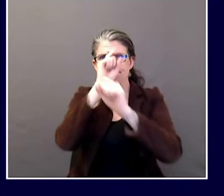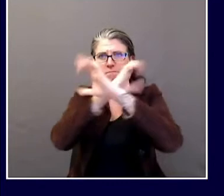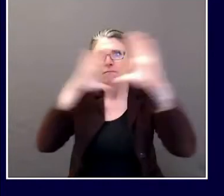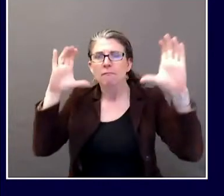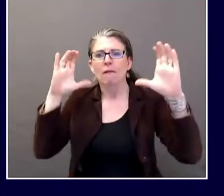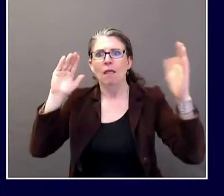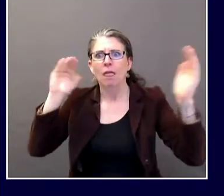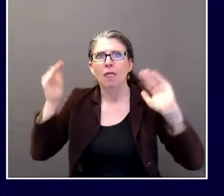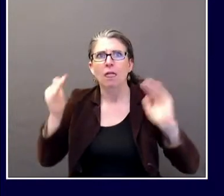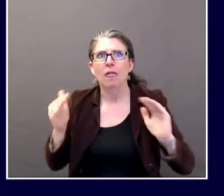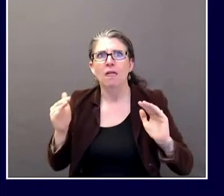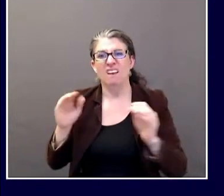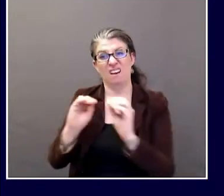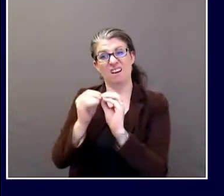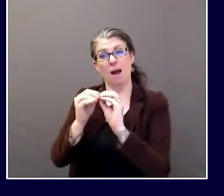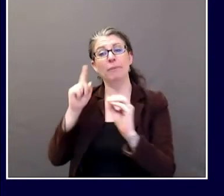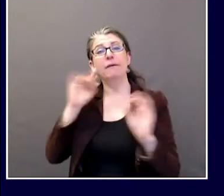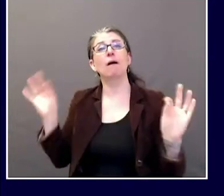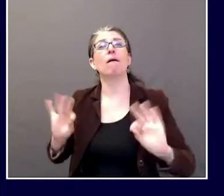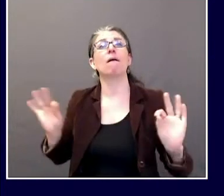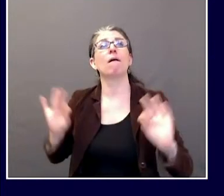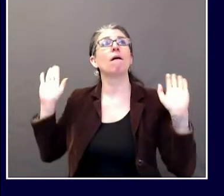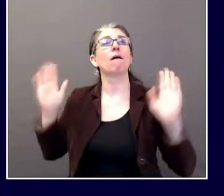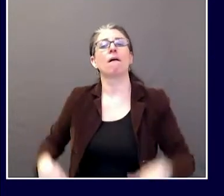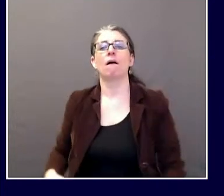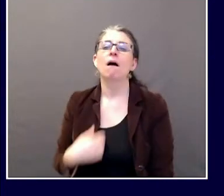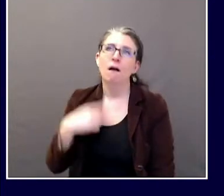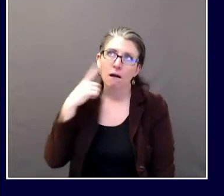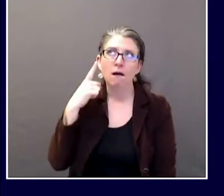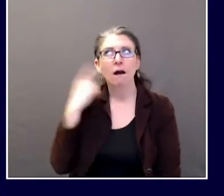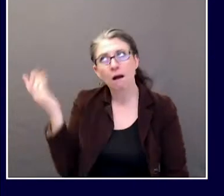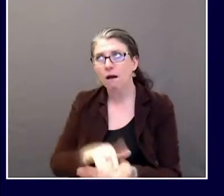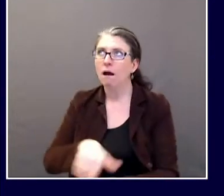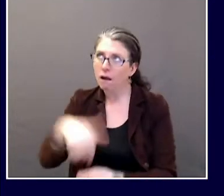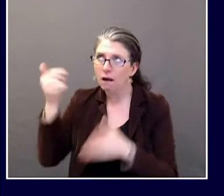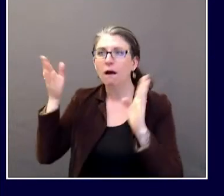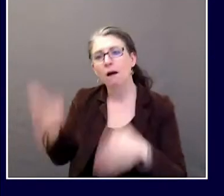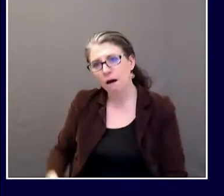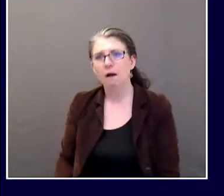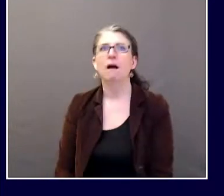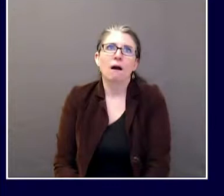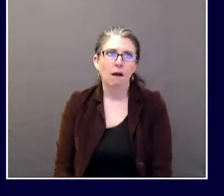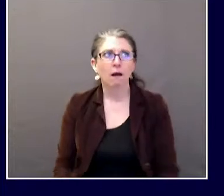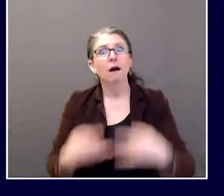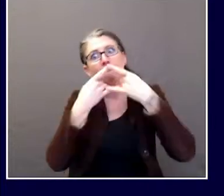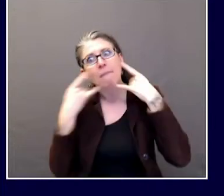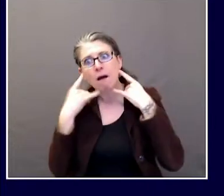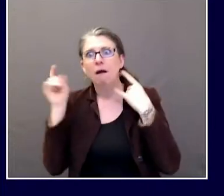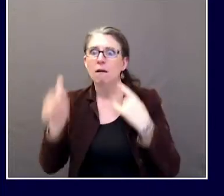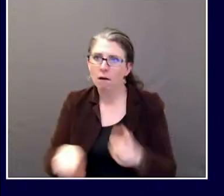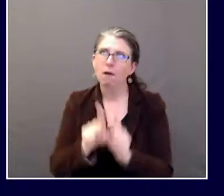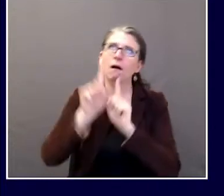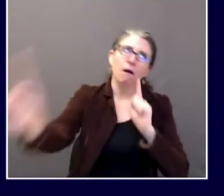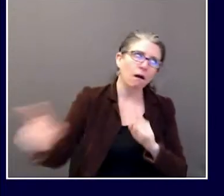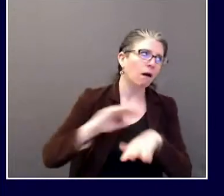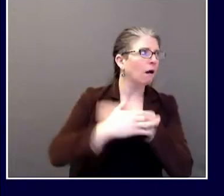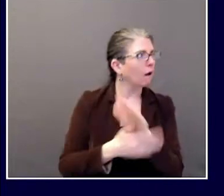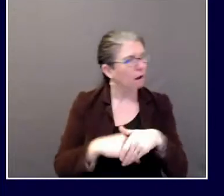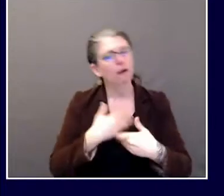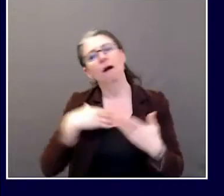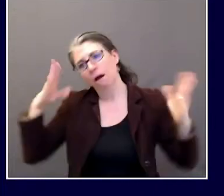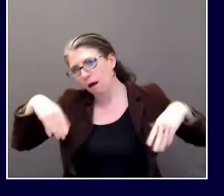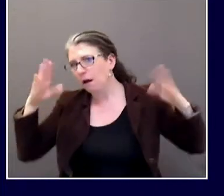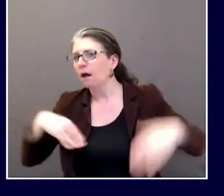our days. COVID-19 has already claimed the lives of too many Americans. Where we go from here